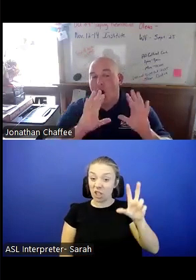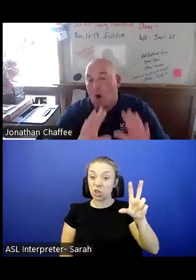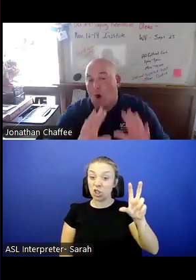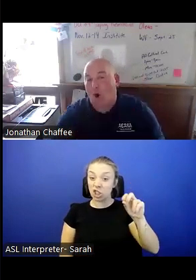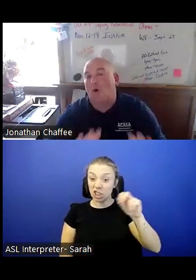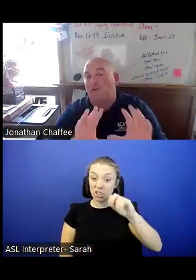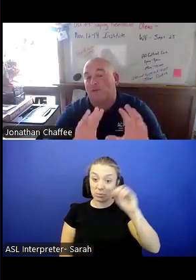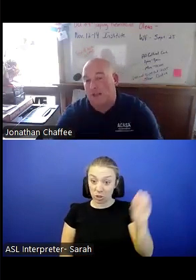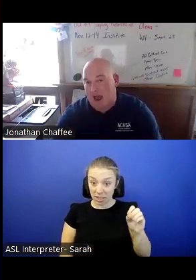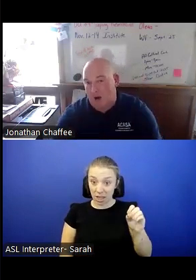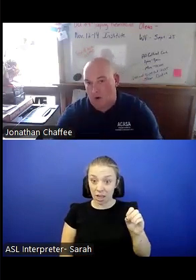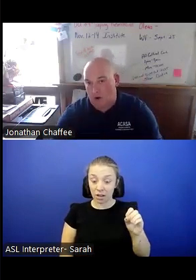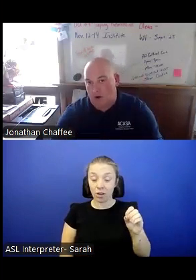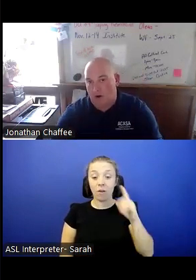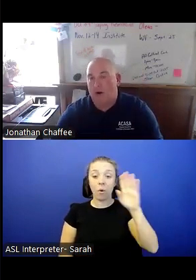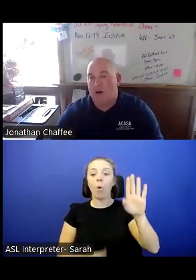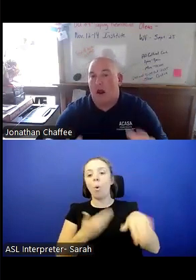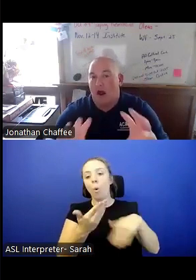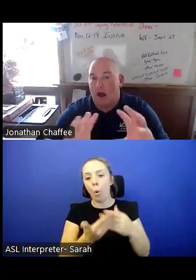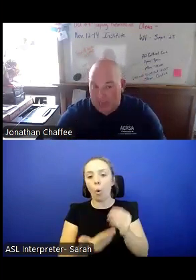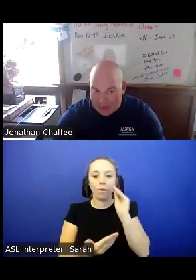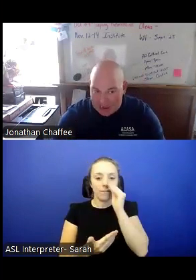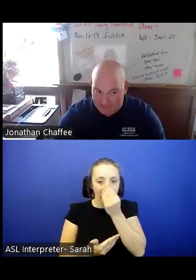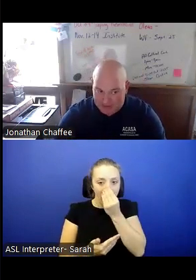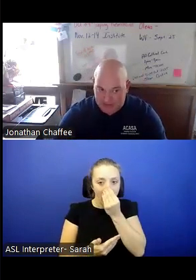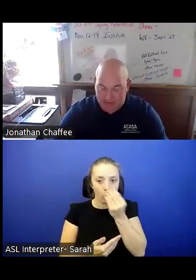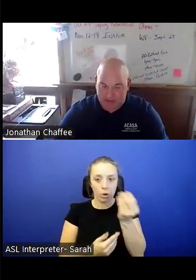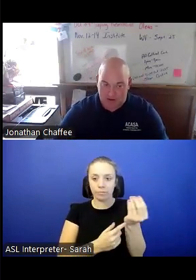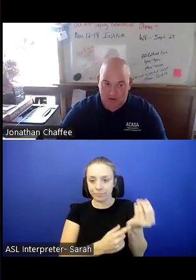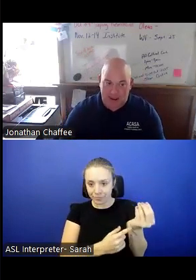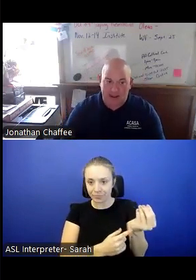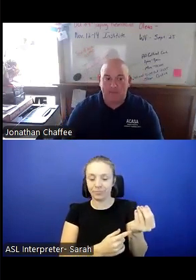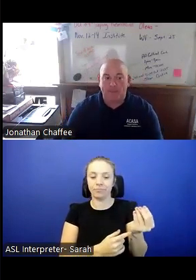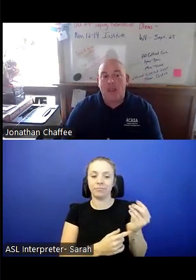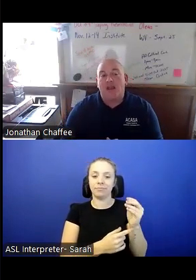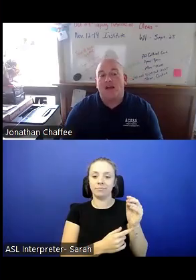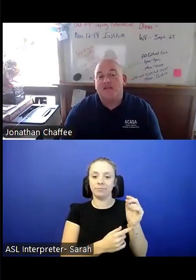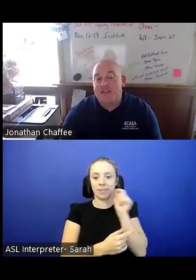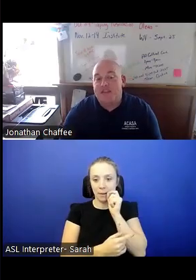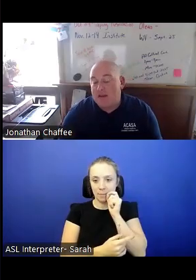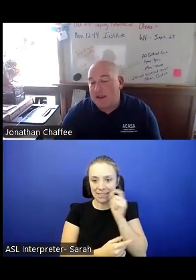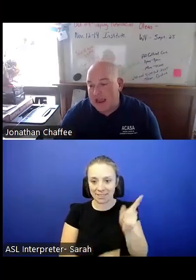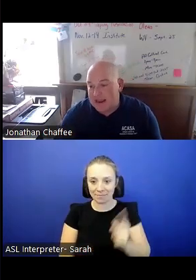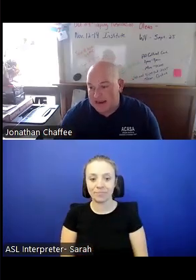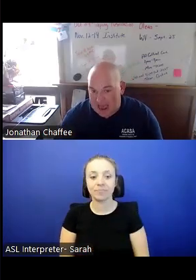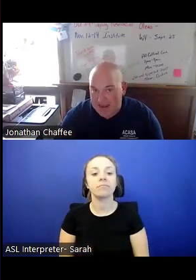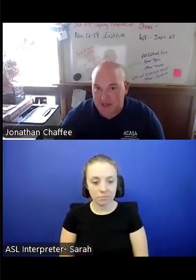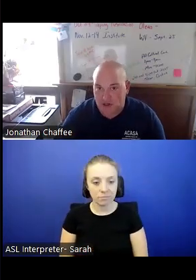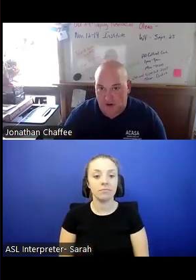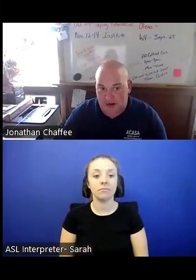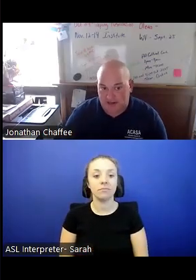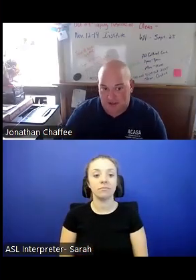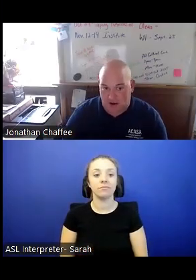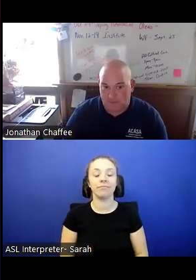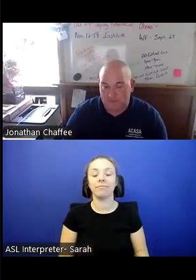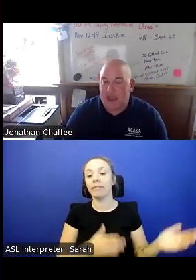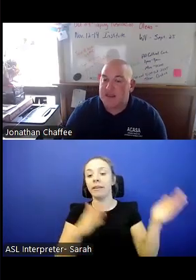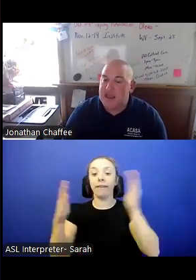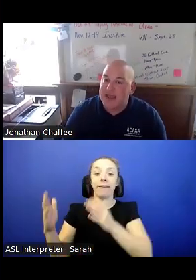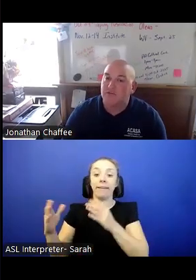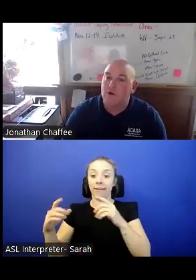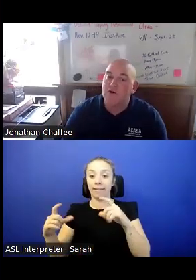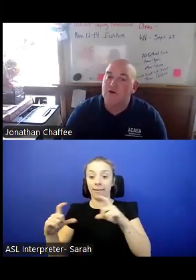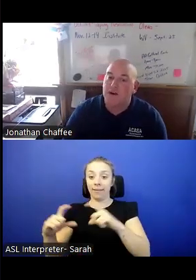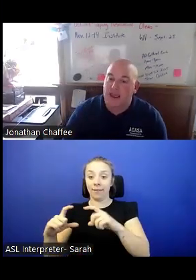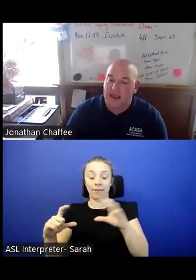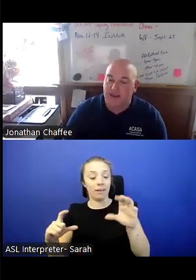for whole flower cannabis. Okay. Then we get into concentrates, though, and